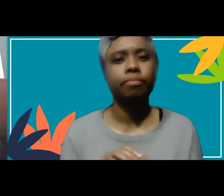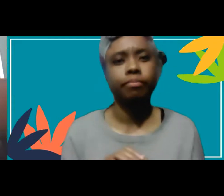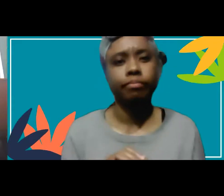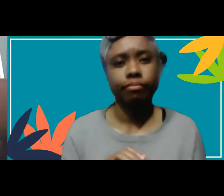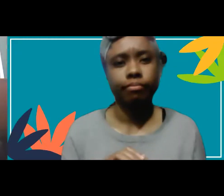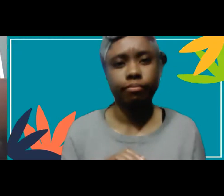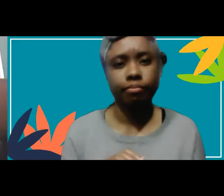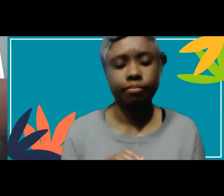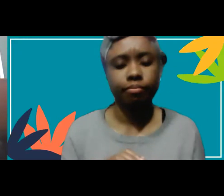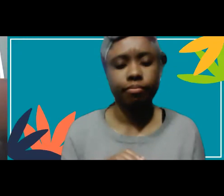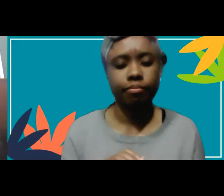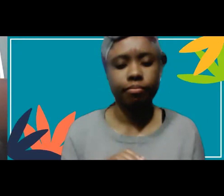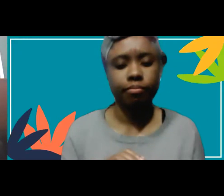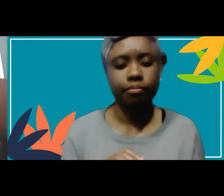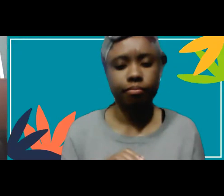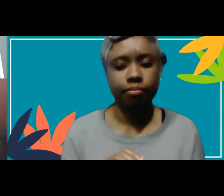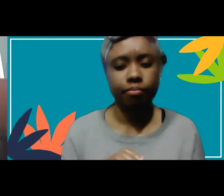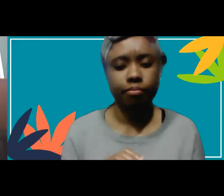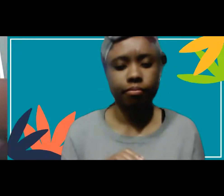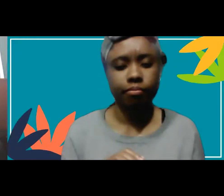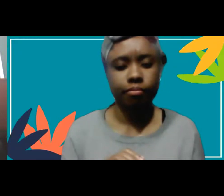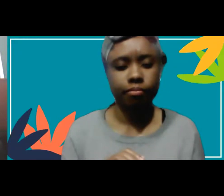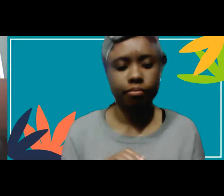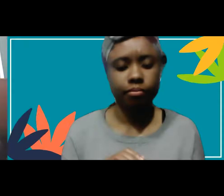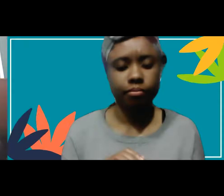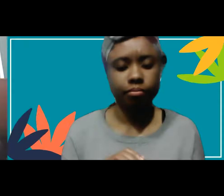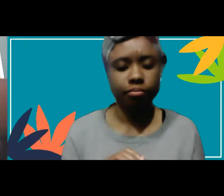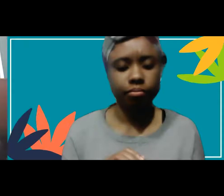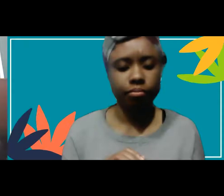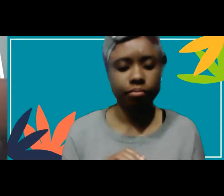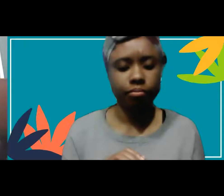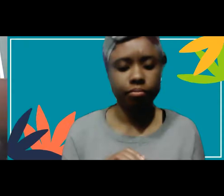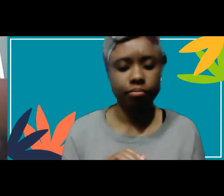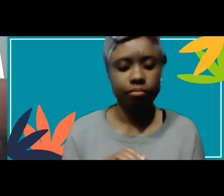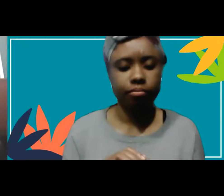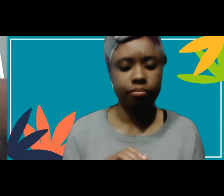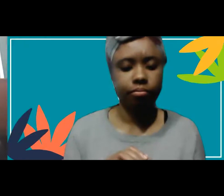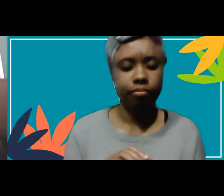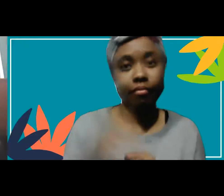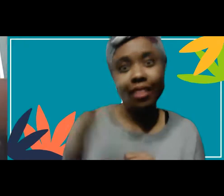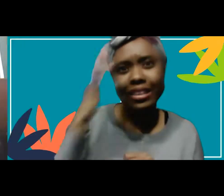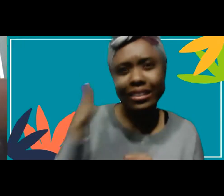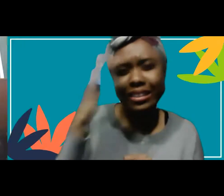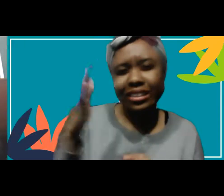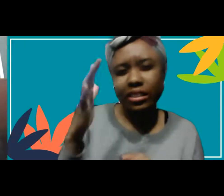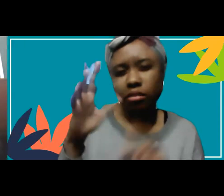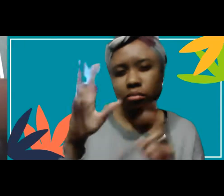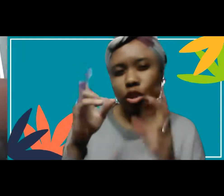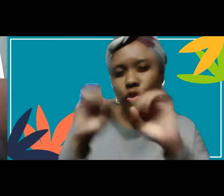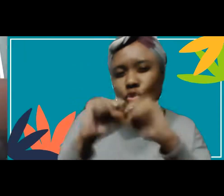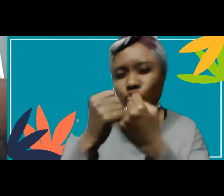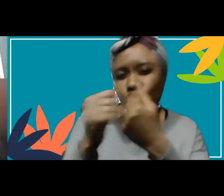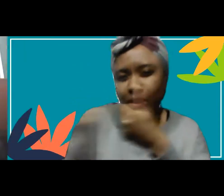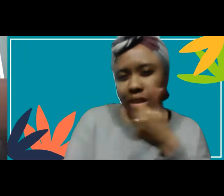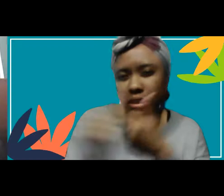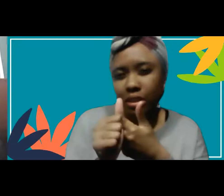there's this theory around folks' ability to social distance right now. And we know that for many of